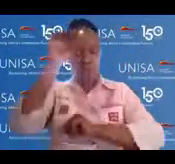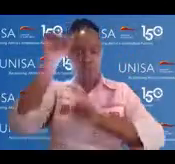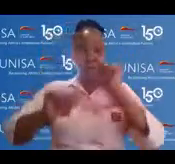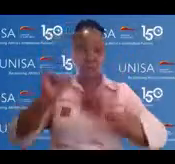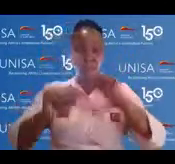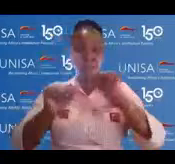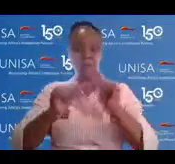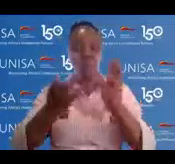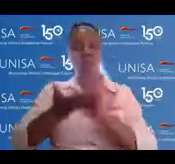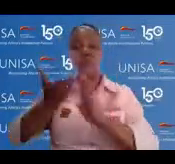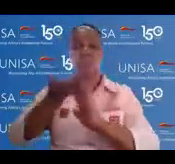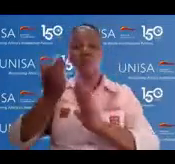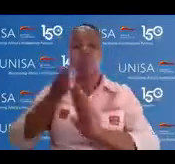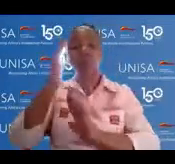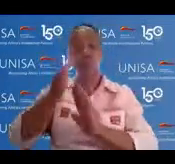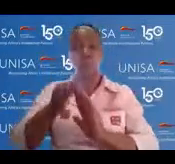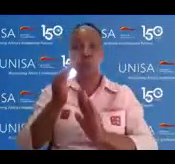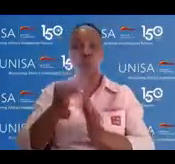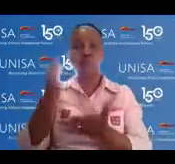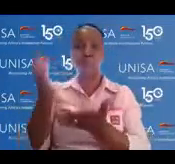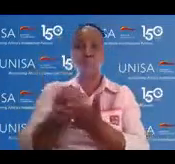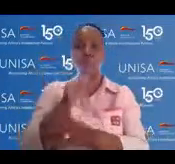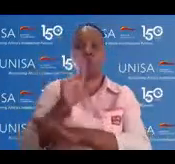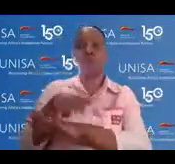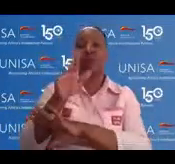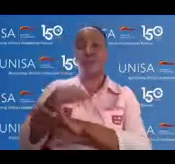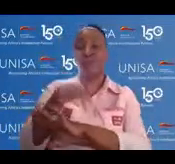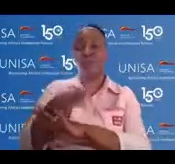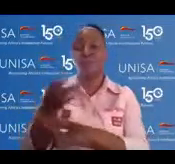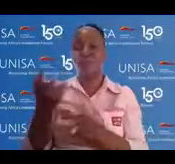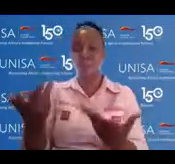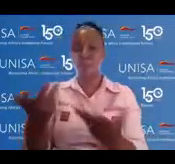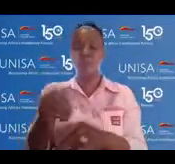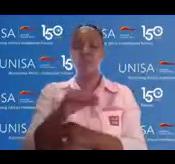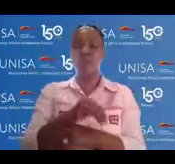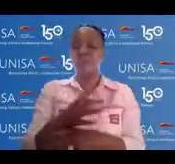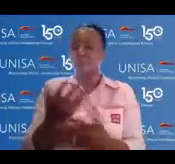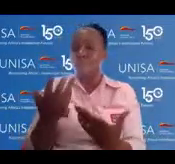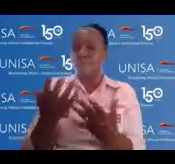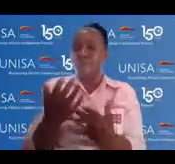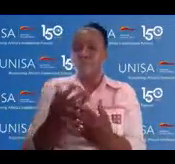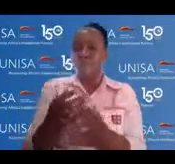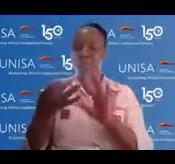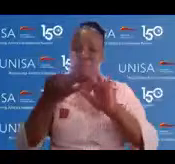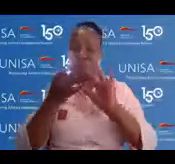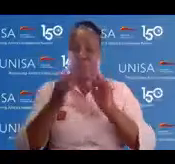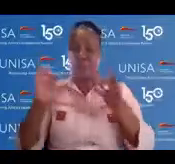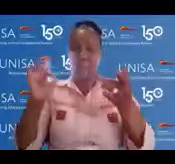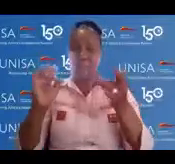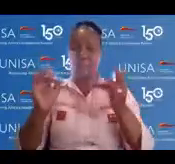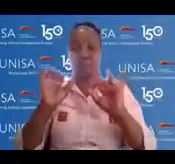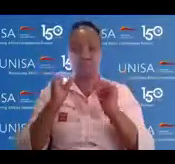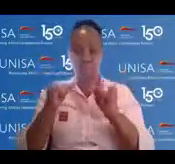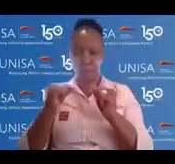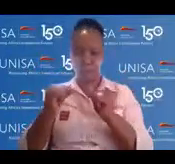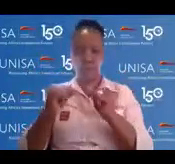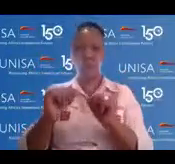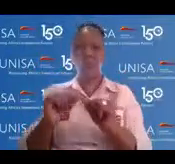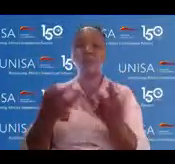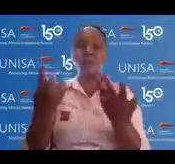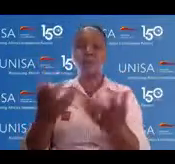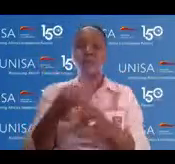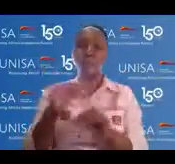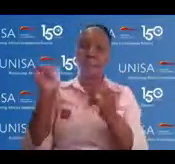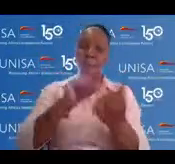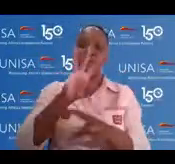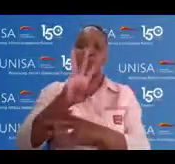to take place automatically. If you don't have an internet connection, you need to come back within 48 hours and